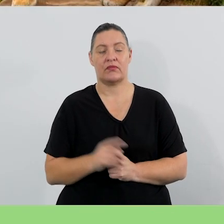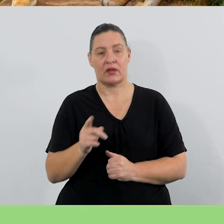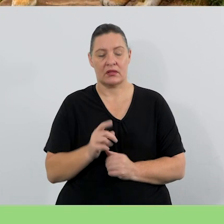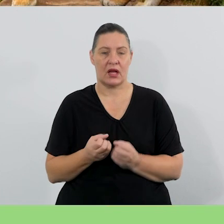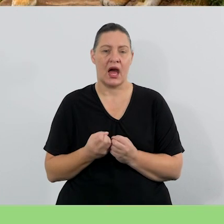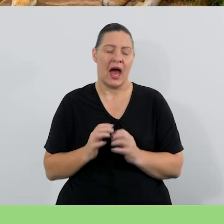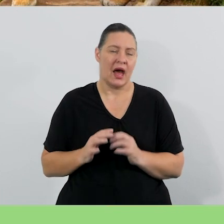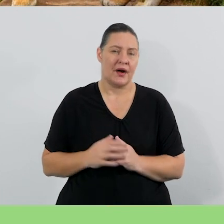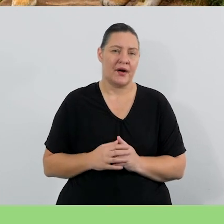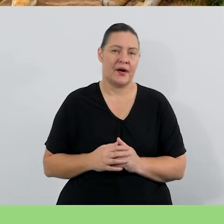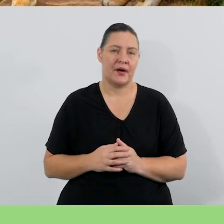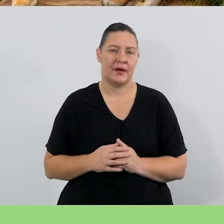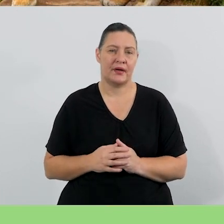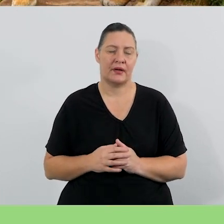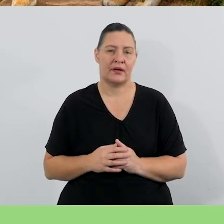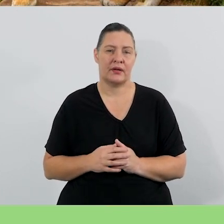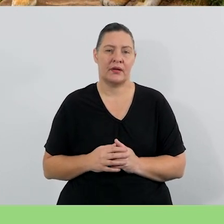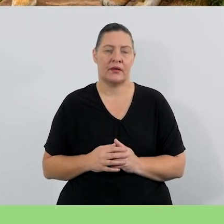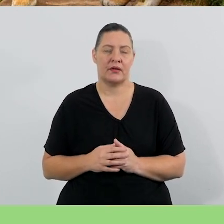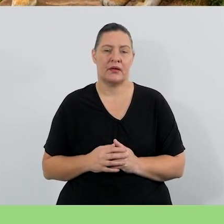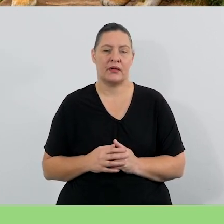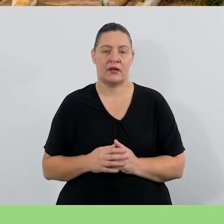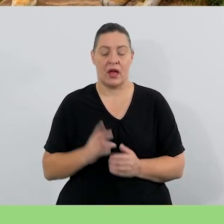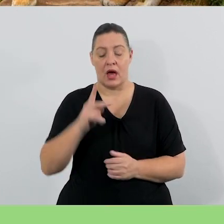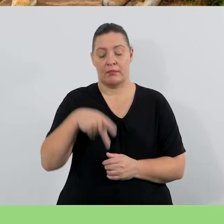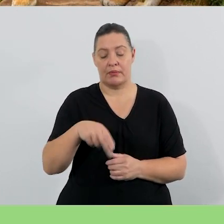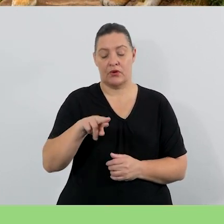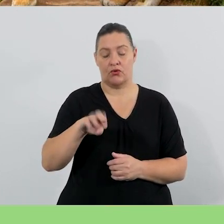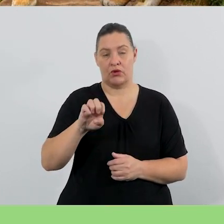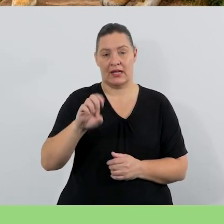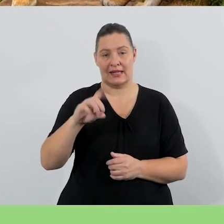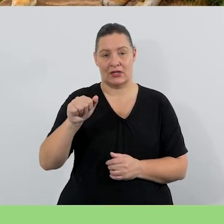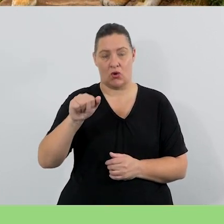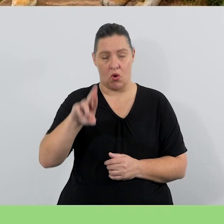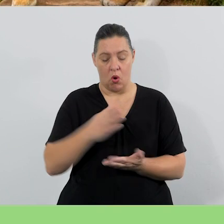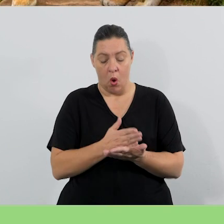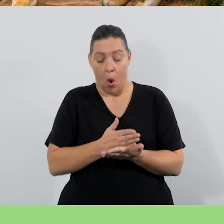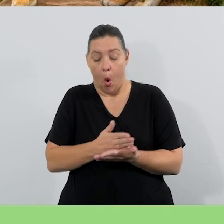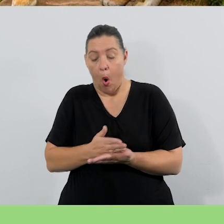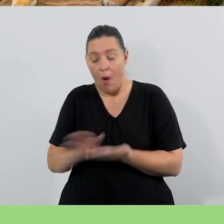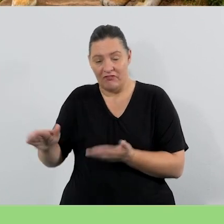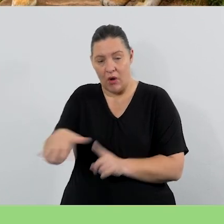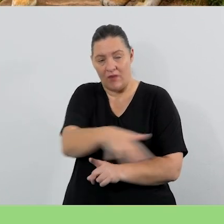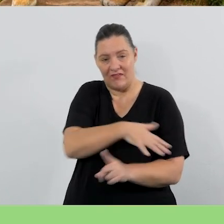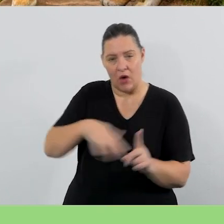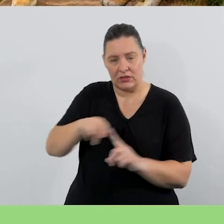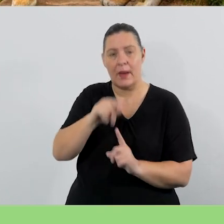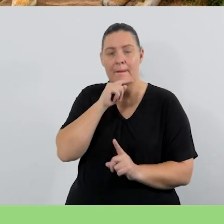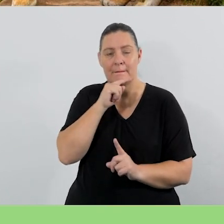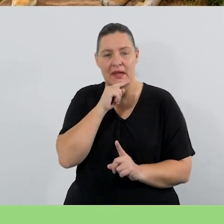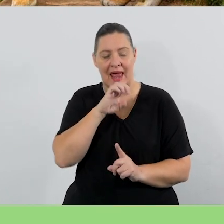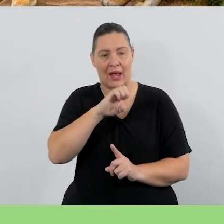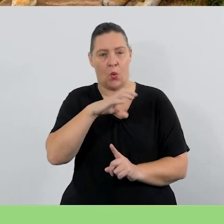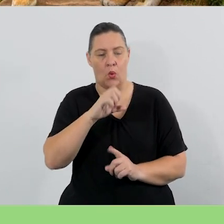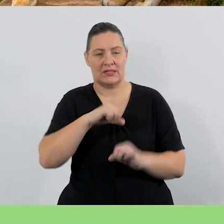says, how does removing predators from an environment cause an